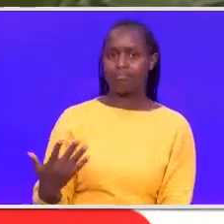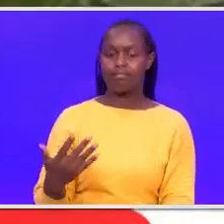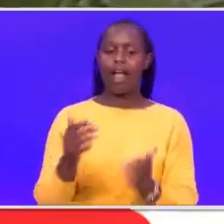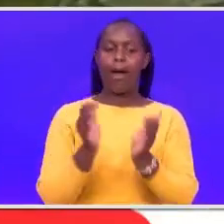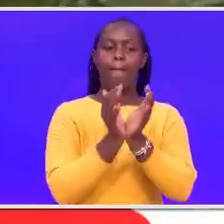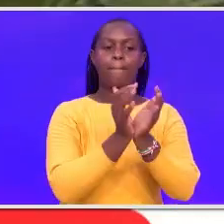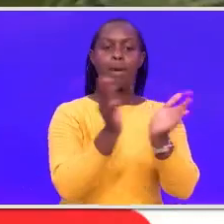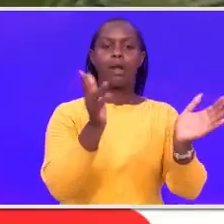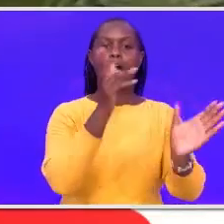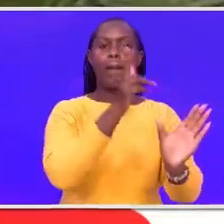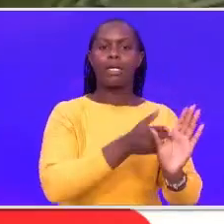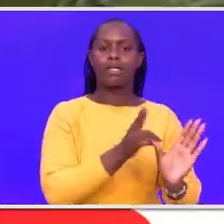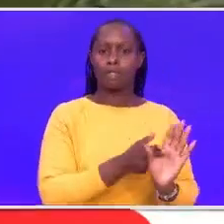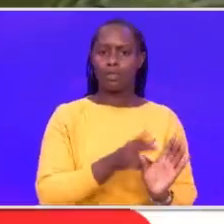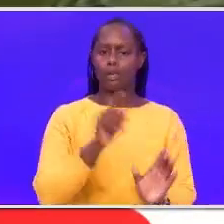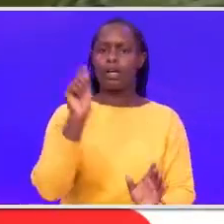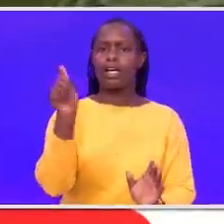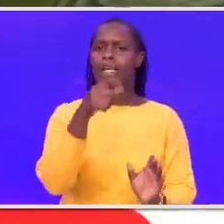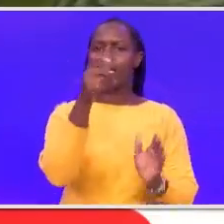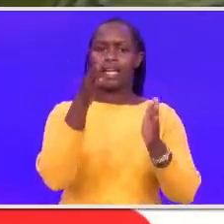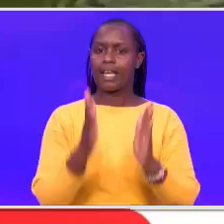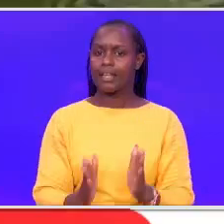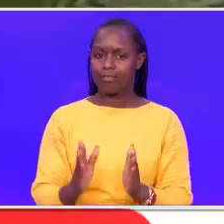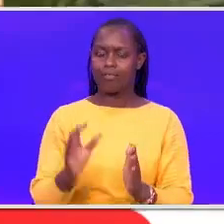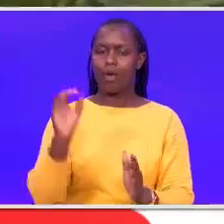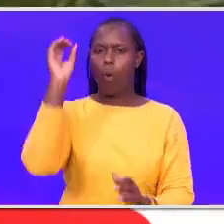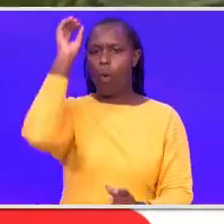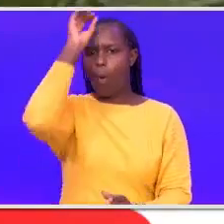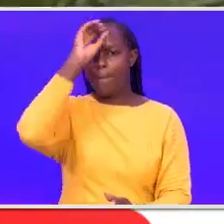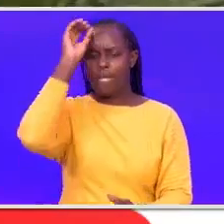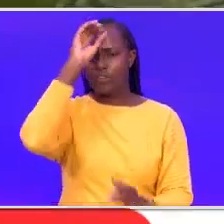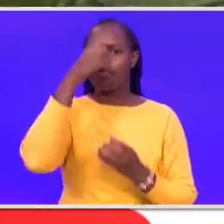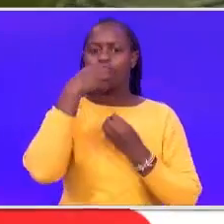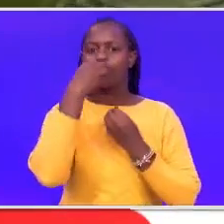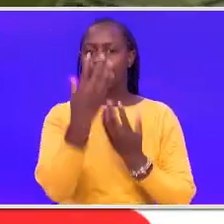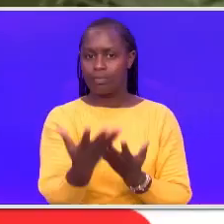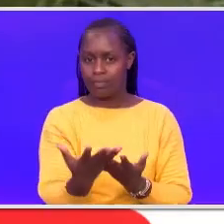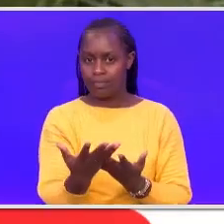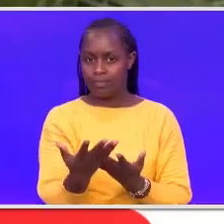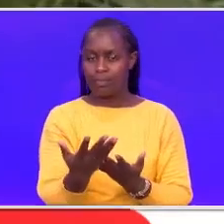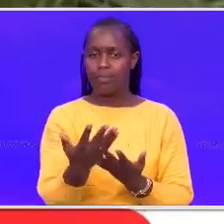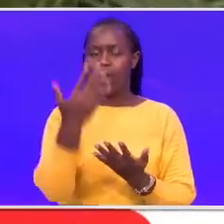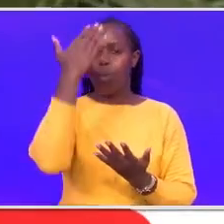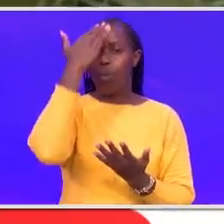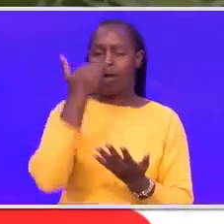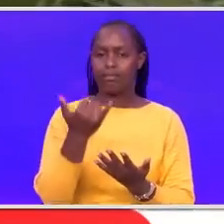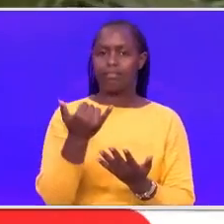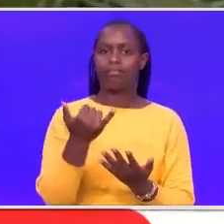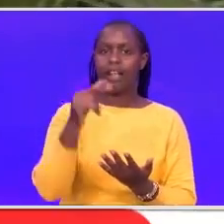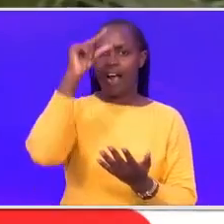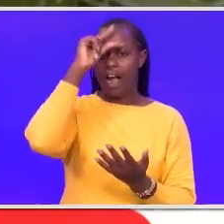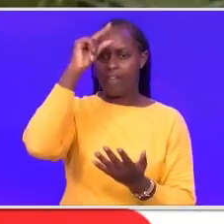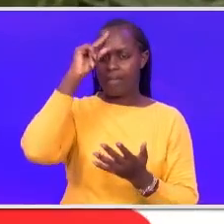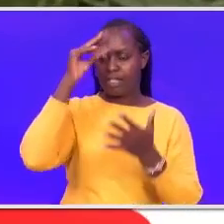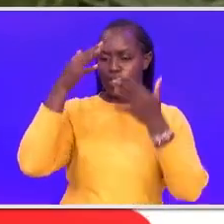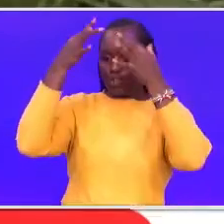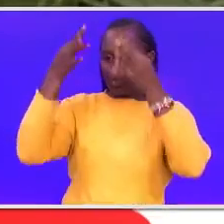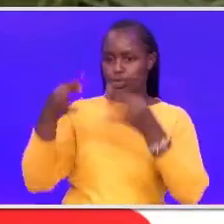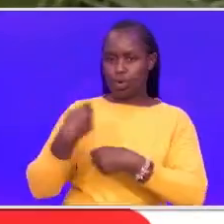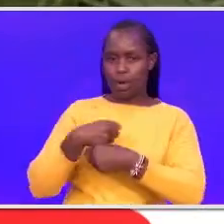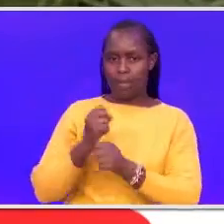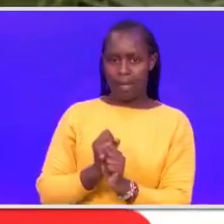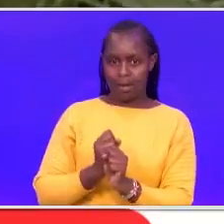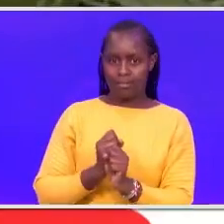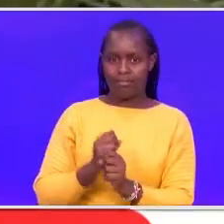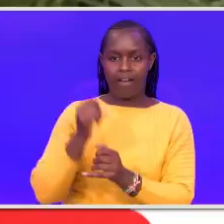public participation. The people of Kenya inform, because the decision we make as government or as the executive